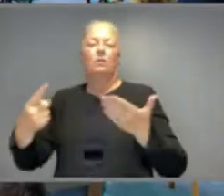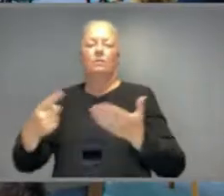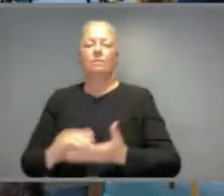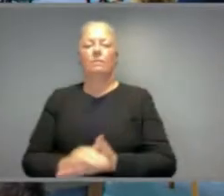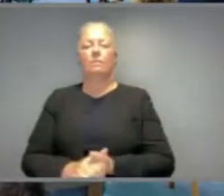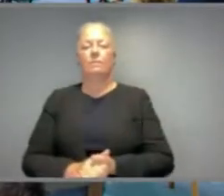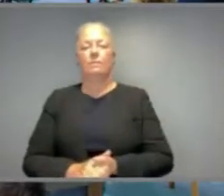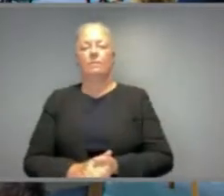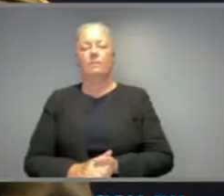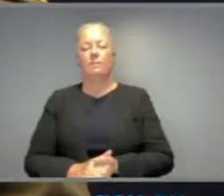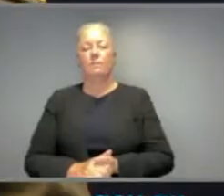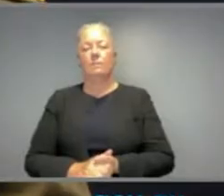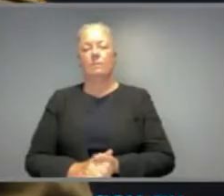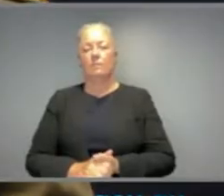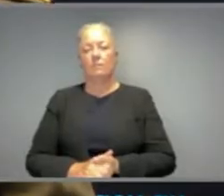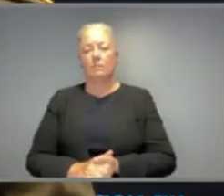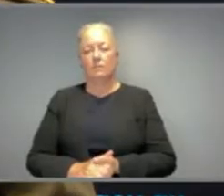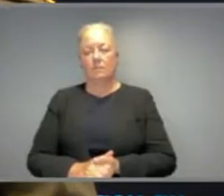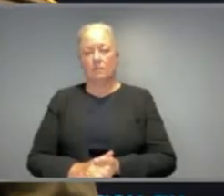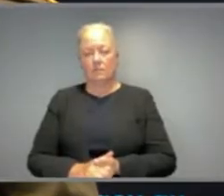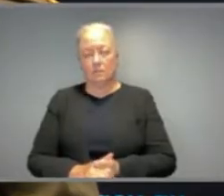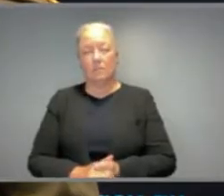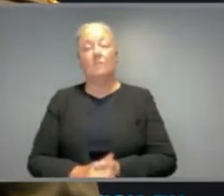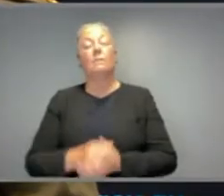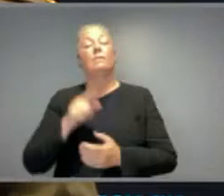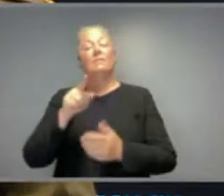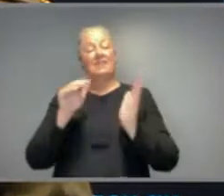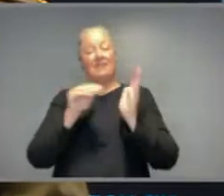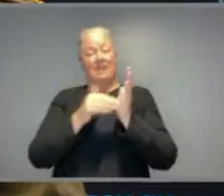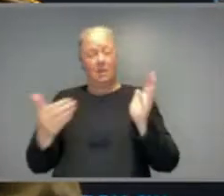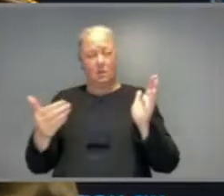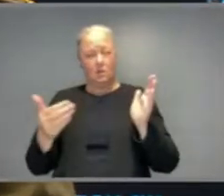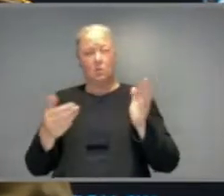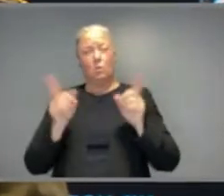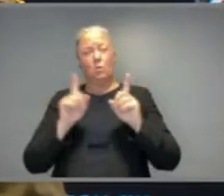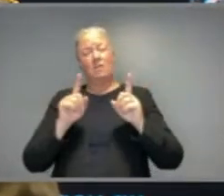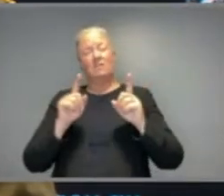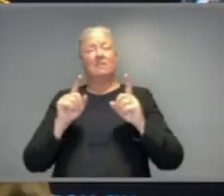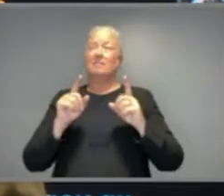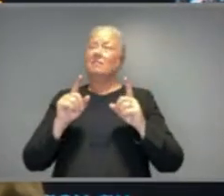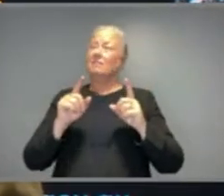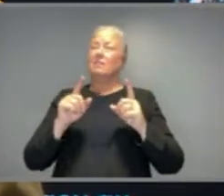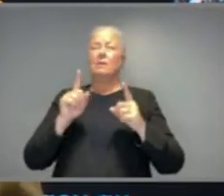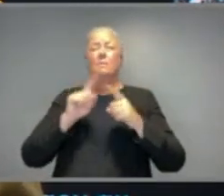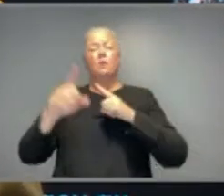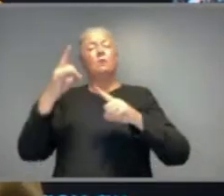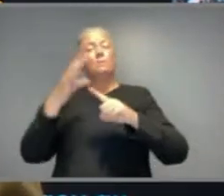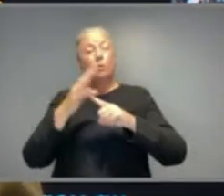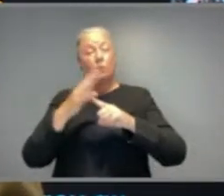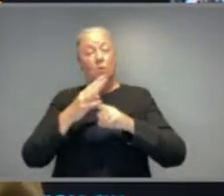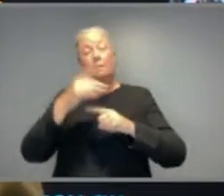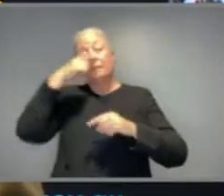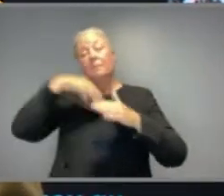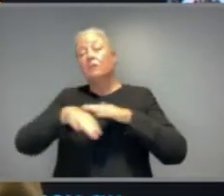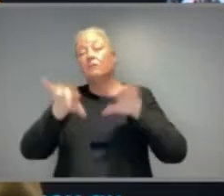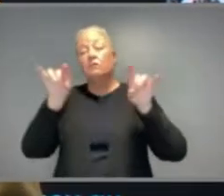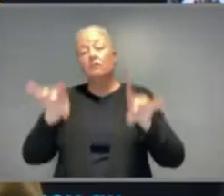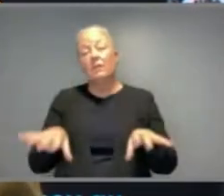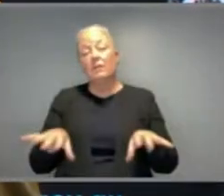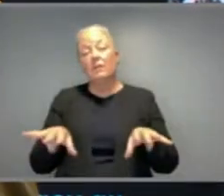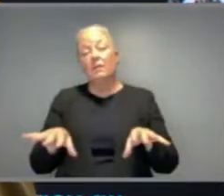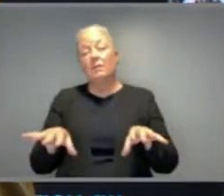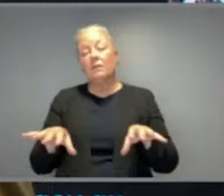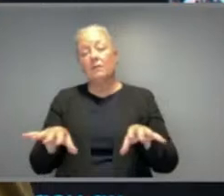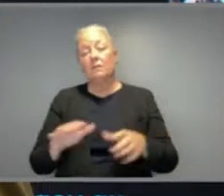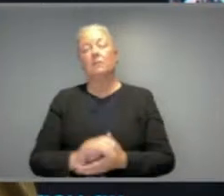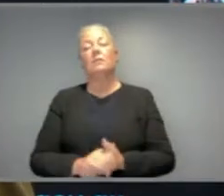keep incentives on the table, but right now what resonates most strongly with people in Australia seems to be the incentive of being